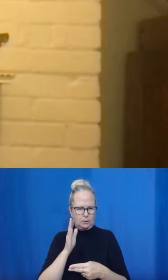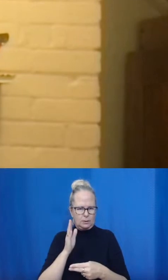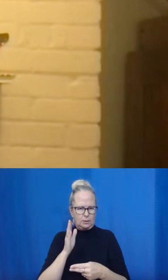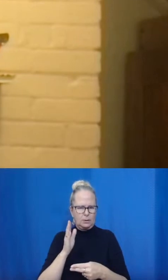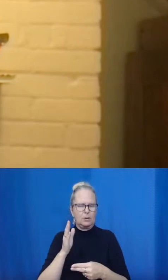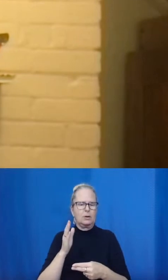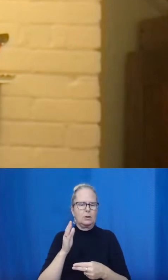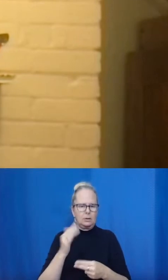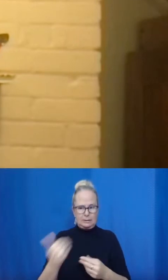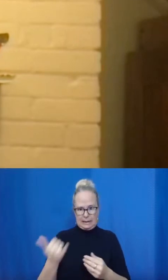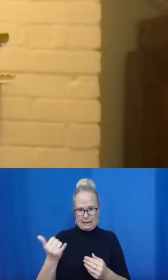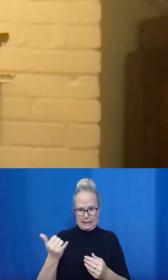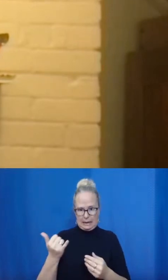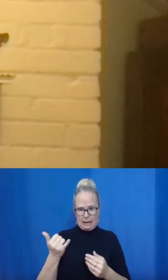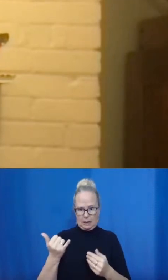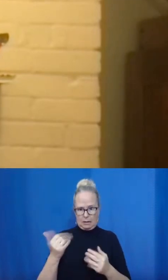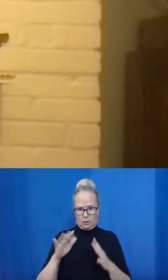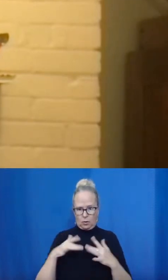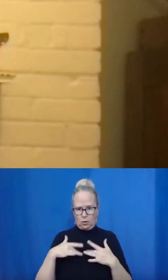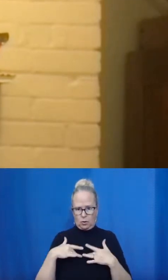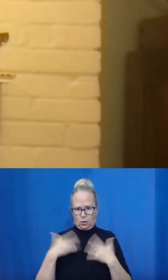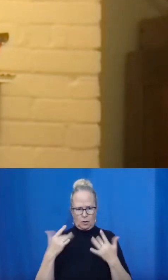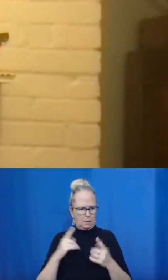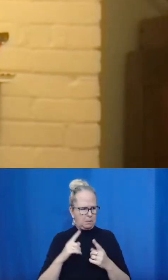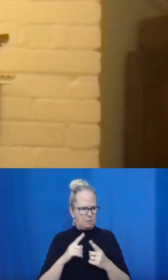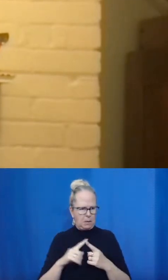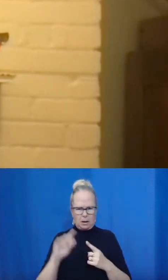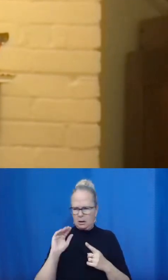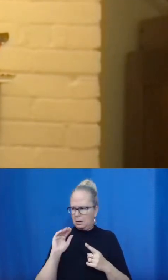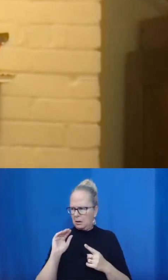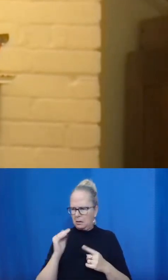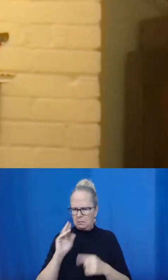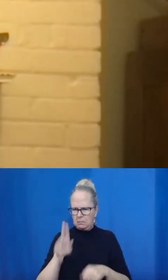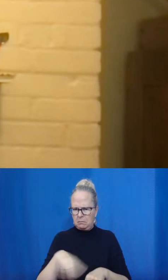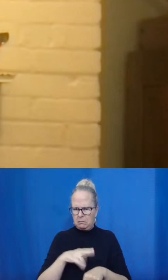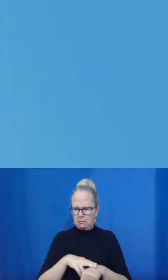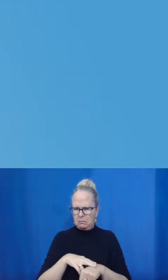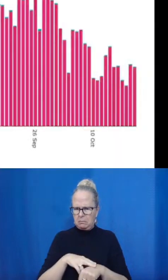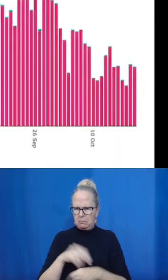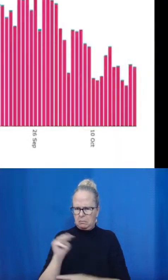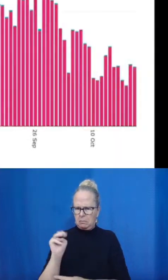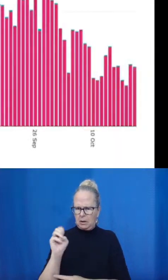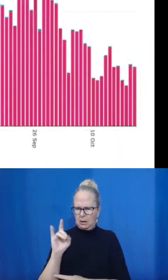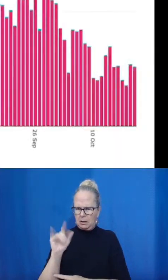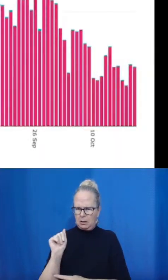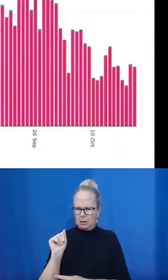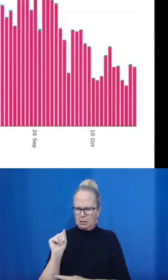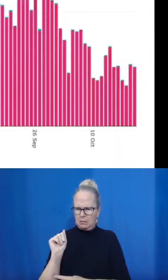media release. So slides, and we'll just go through that.